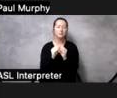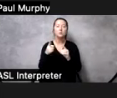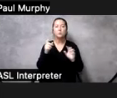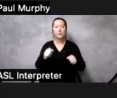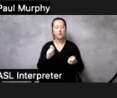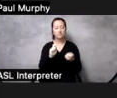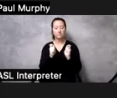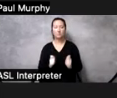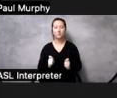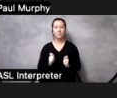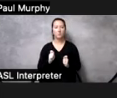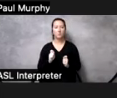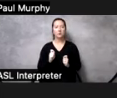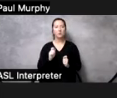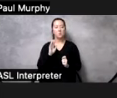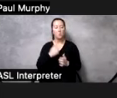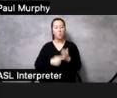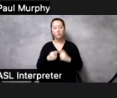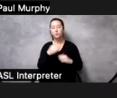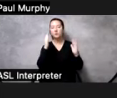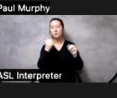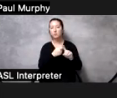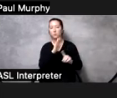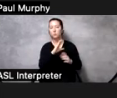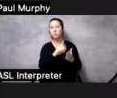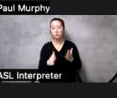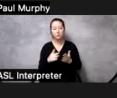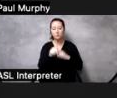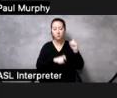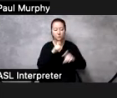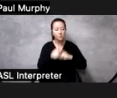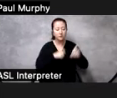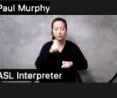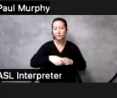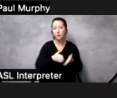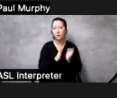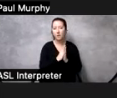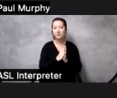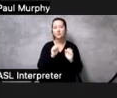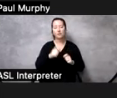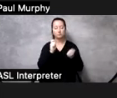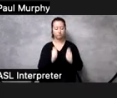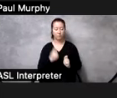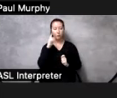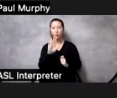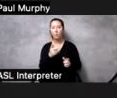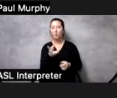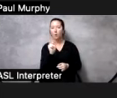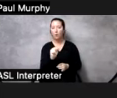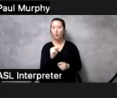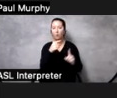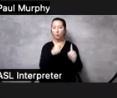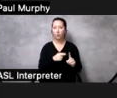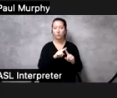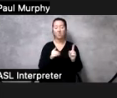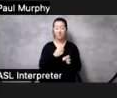tailor what you ask your students about depending on what you need for your own goals. But the main message here